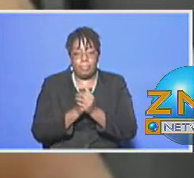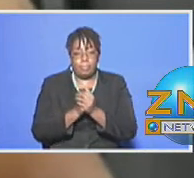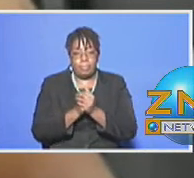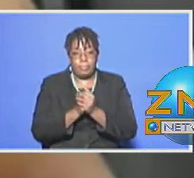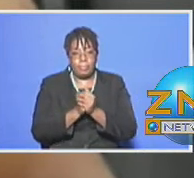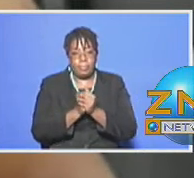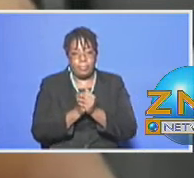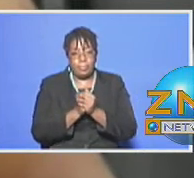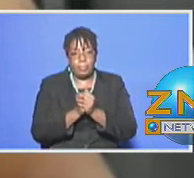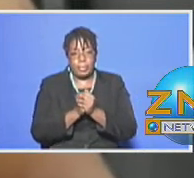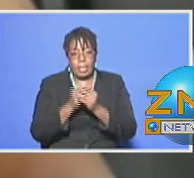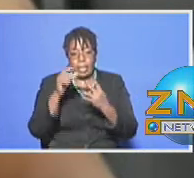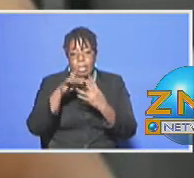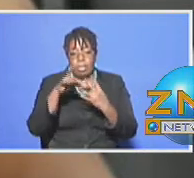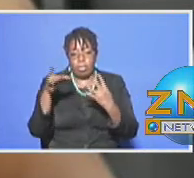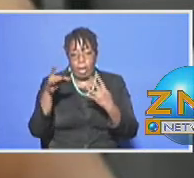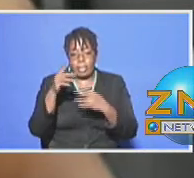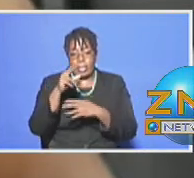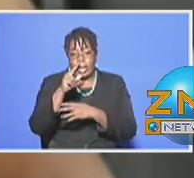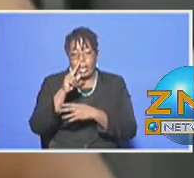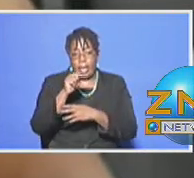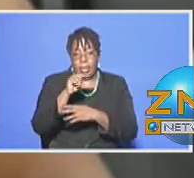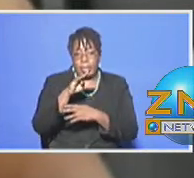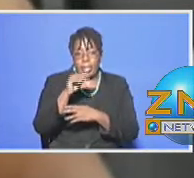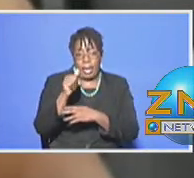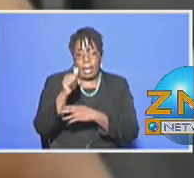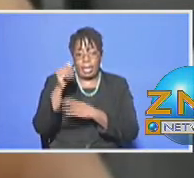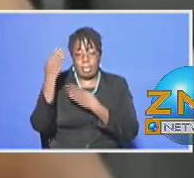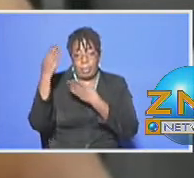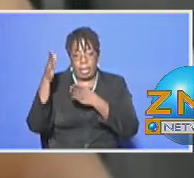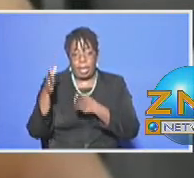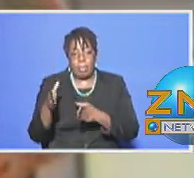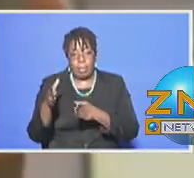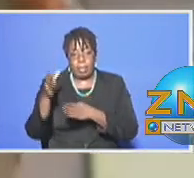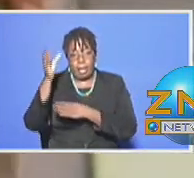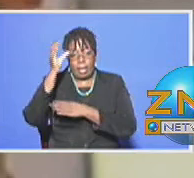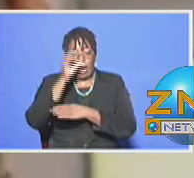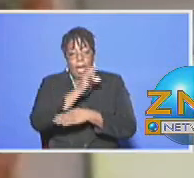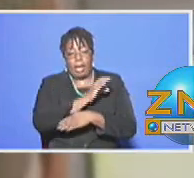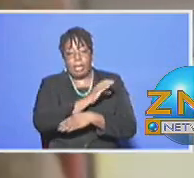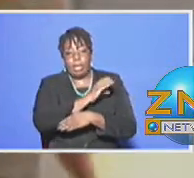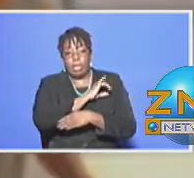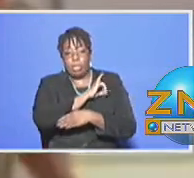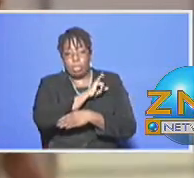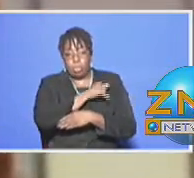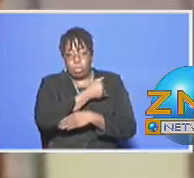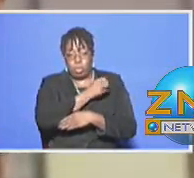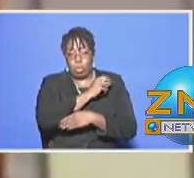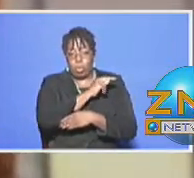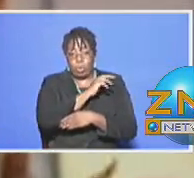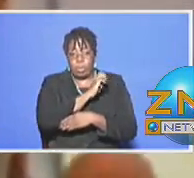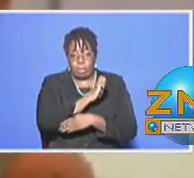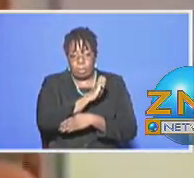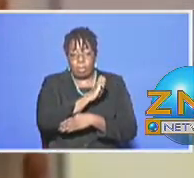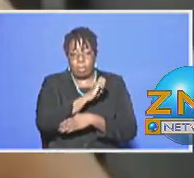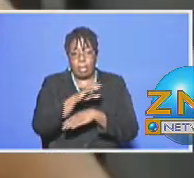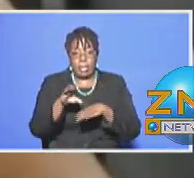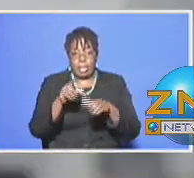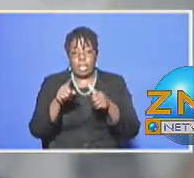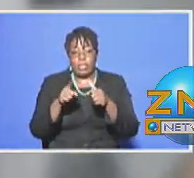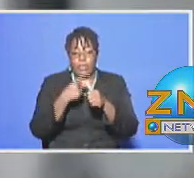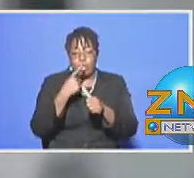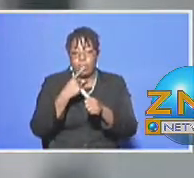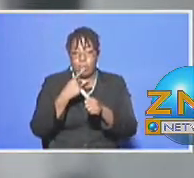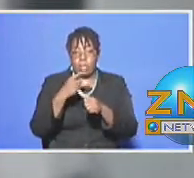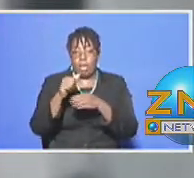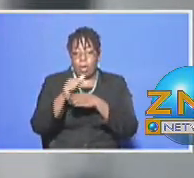with the NBA draft right around the corner, Bahamian Kai Jones continues to climb up the draft boards. Jones recently conducting his first workout